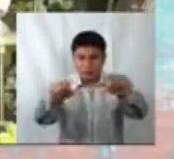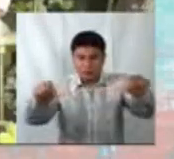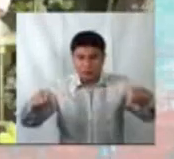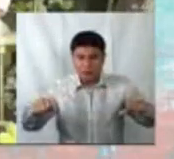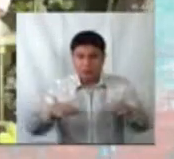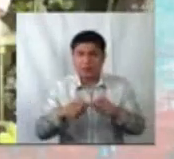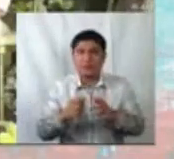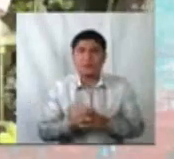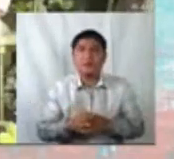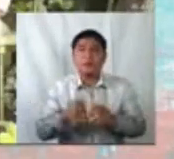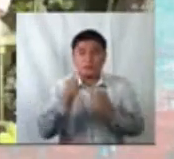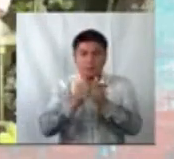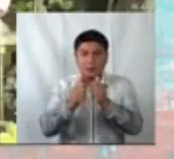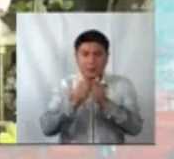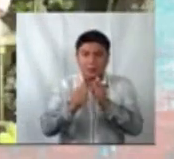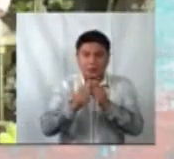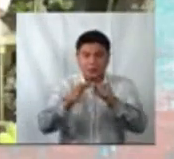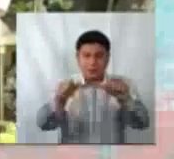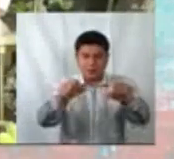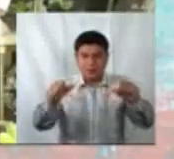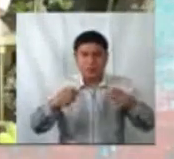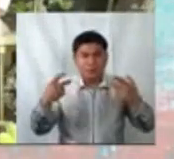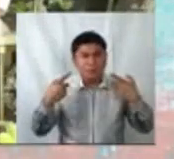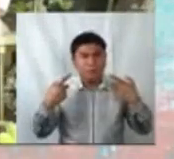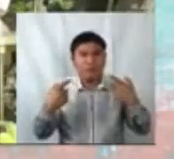sinabi mong sovereignty, malaking bagay yung